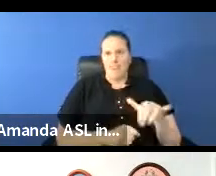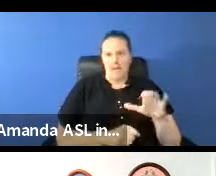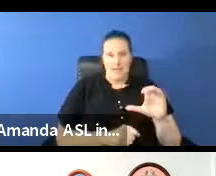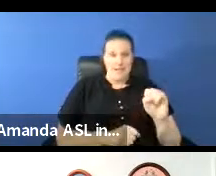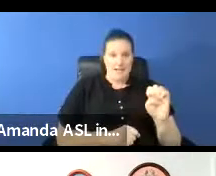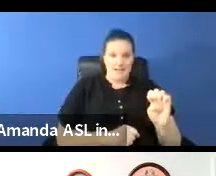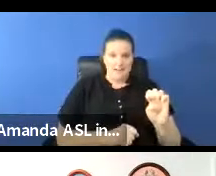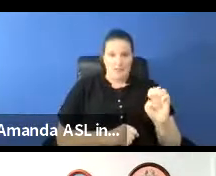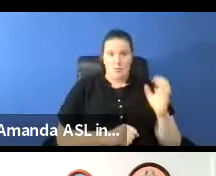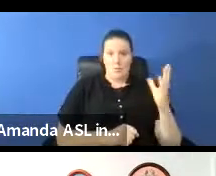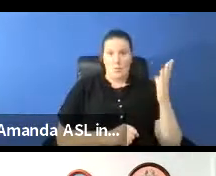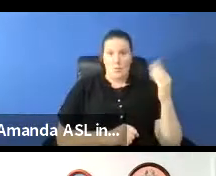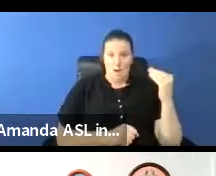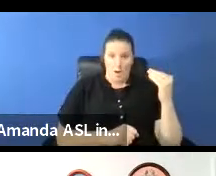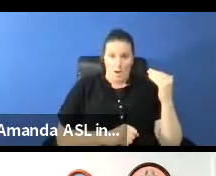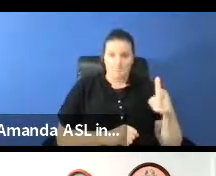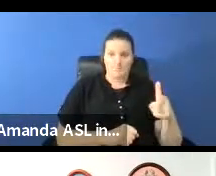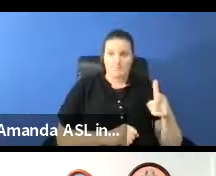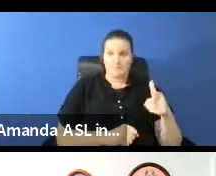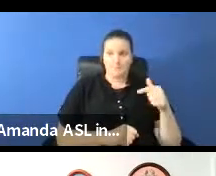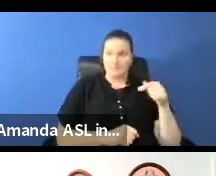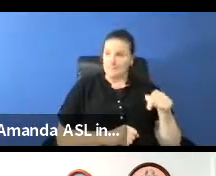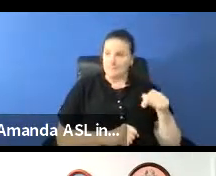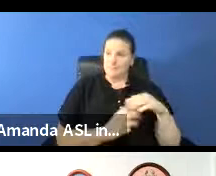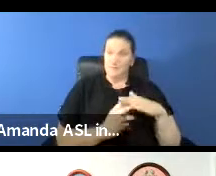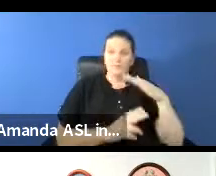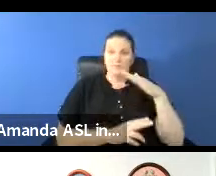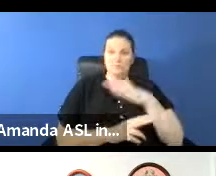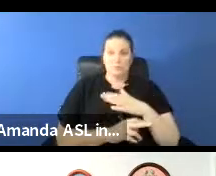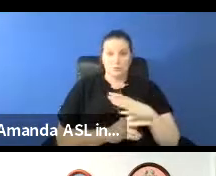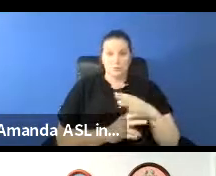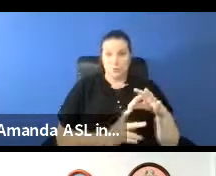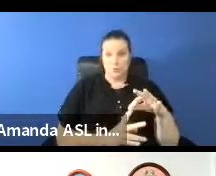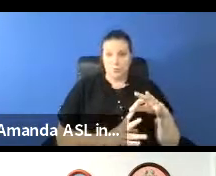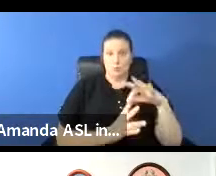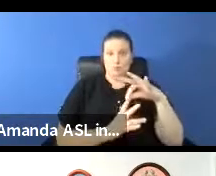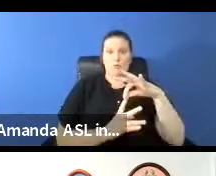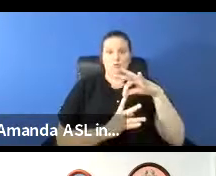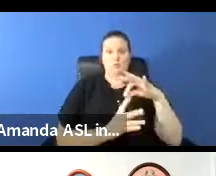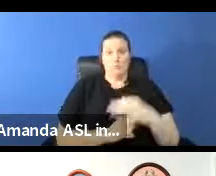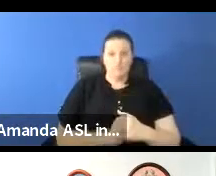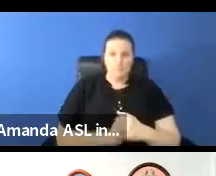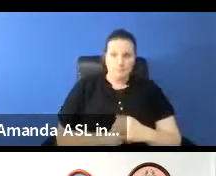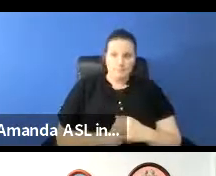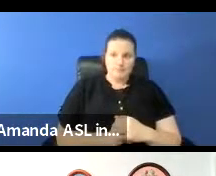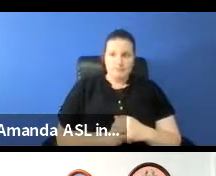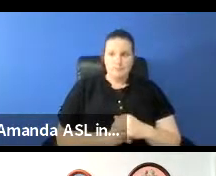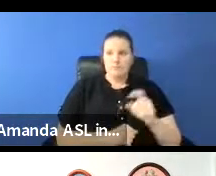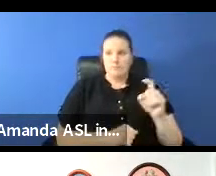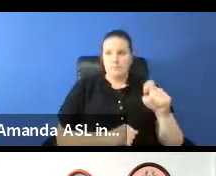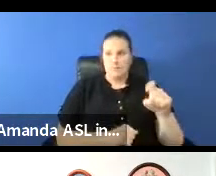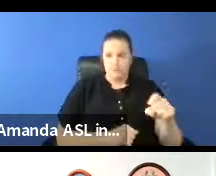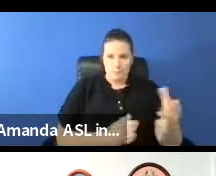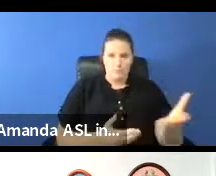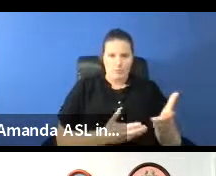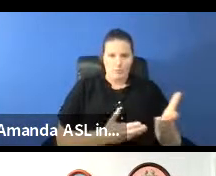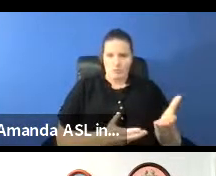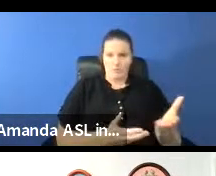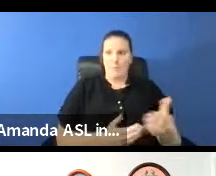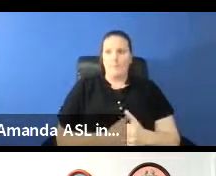of why this bridge is unique, and the needs here